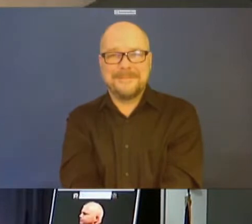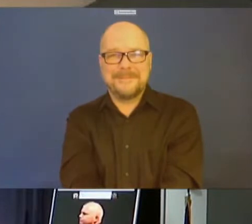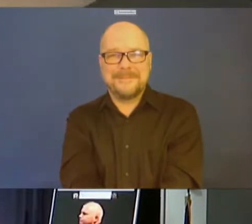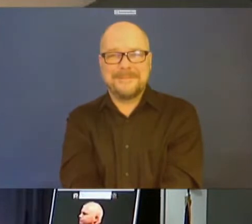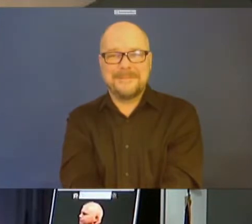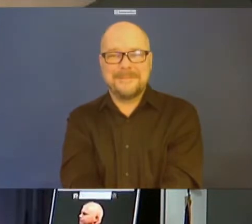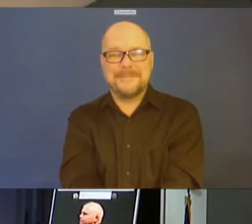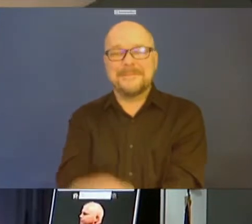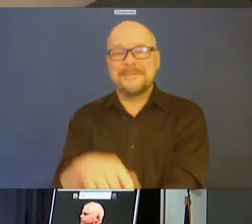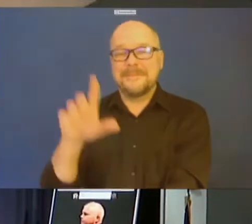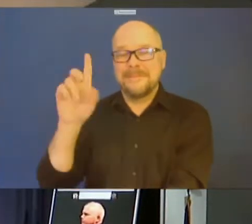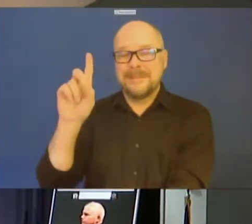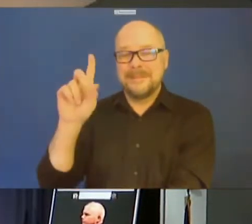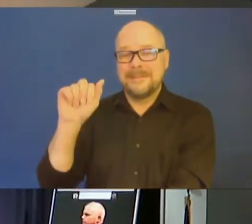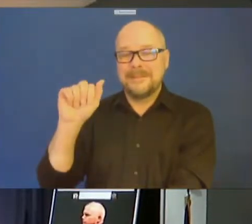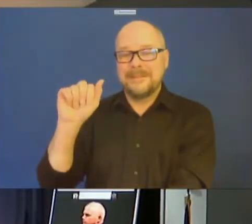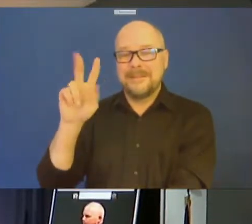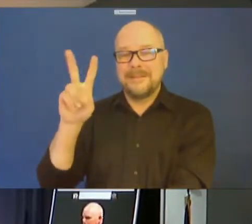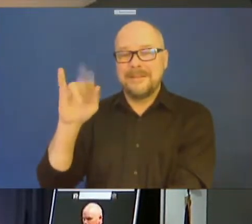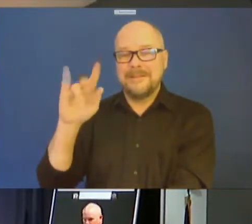David Ross.